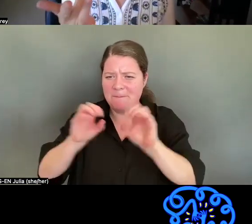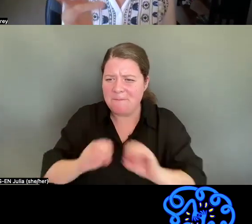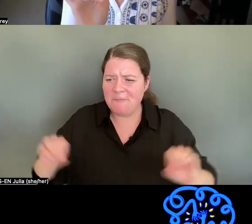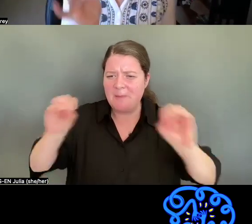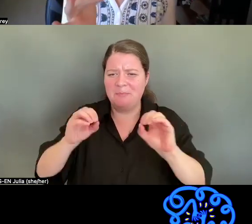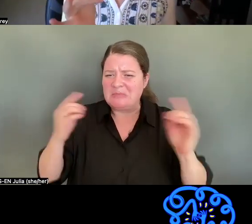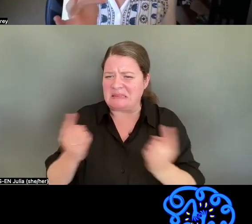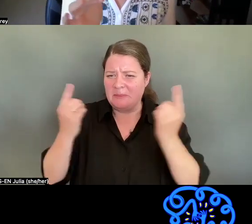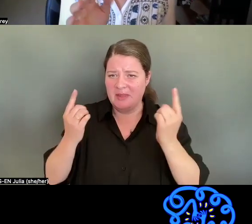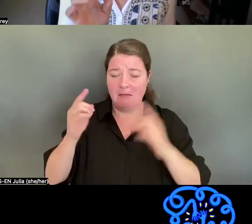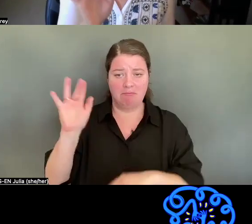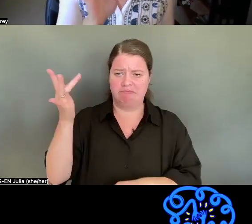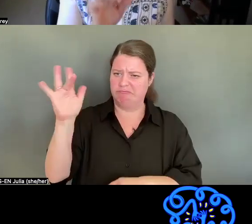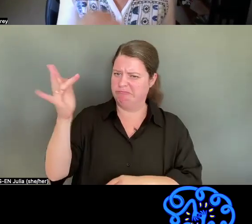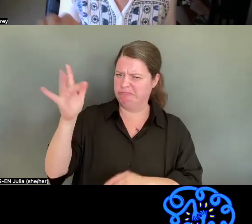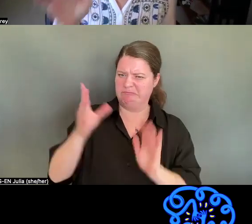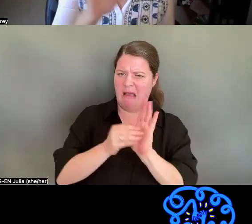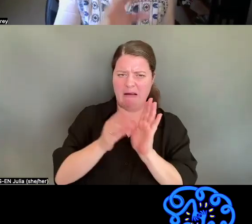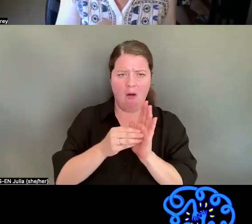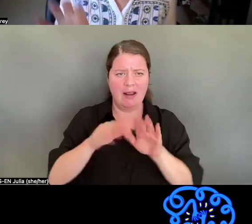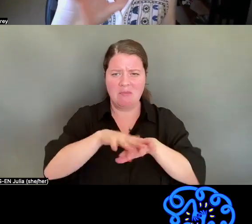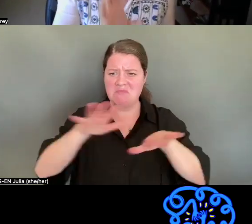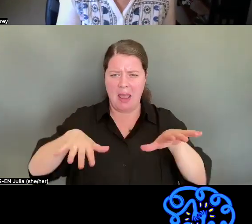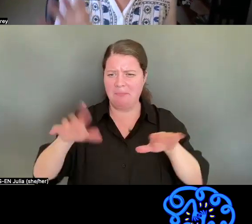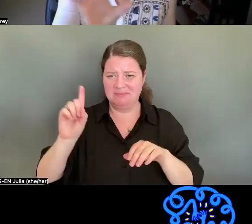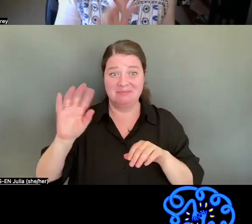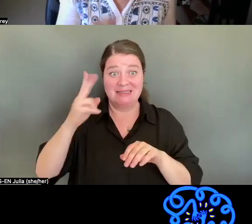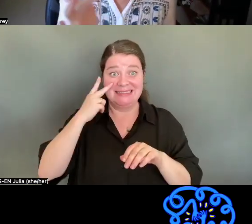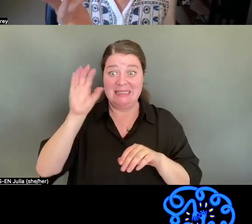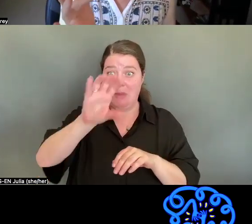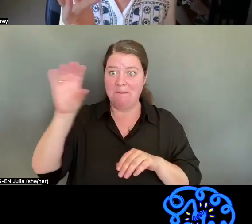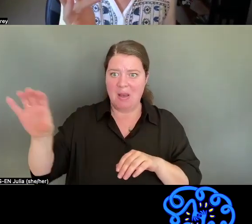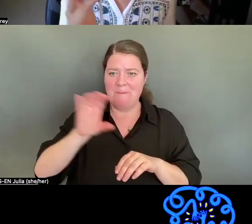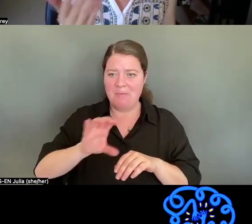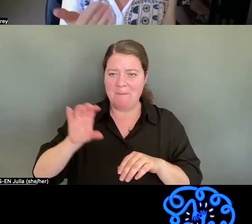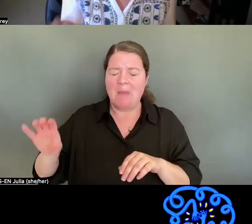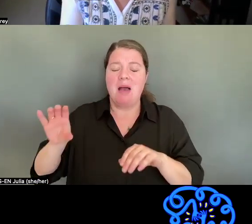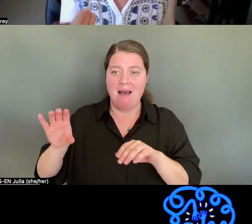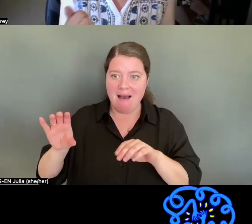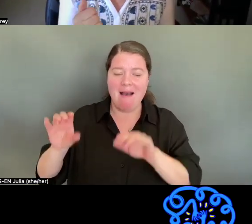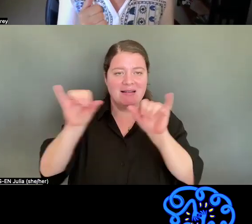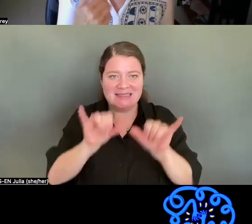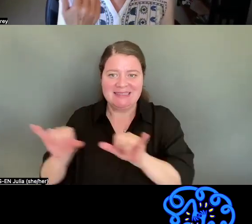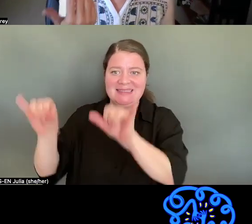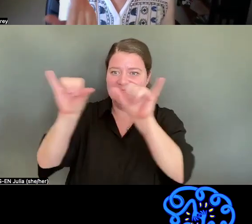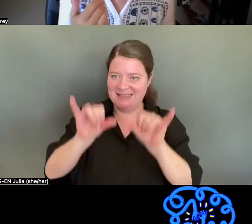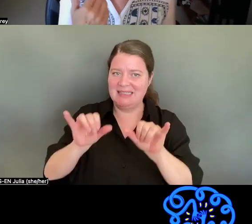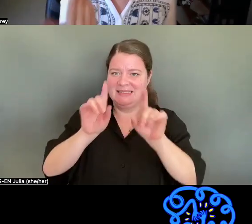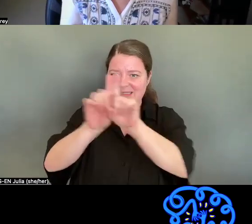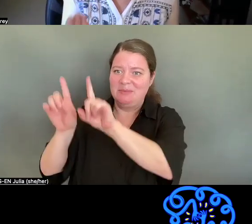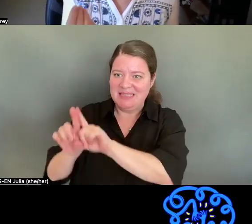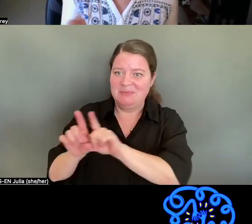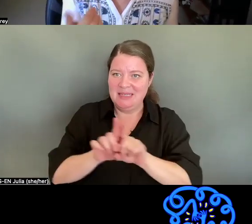isn't an iconic mapping, but you can see this non-systematic association with this hand shape. So it's a little bit parallel to